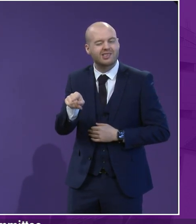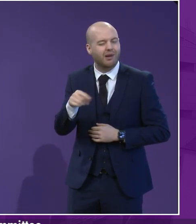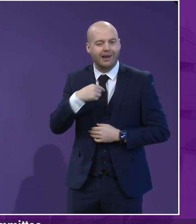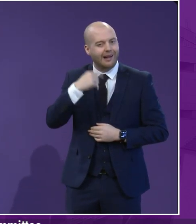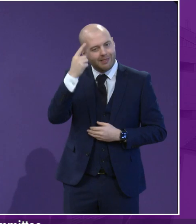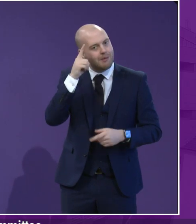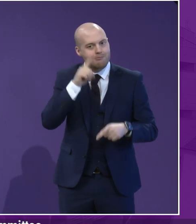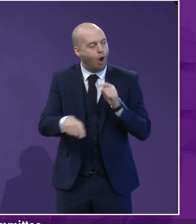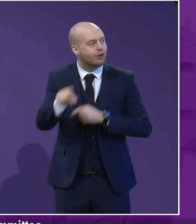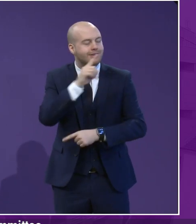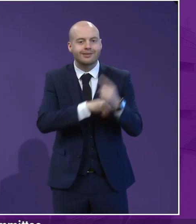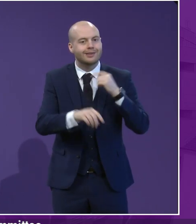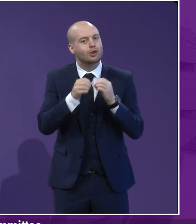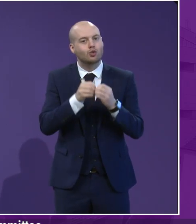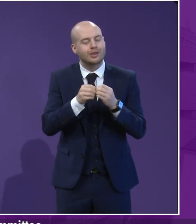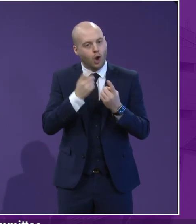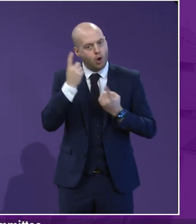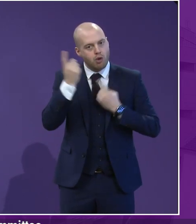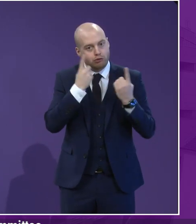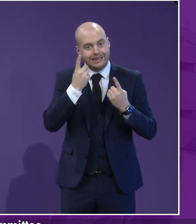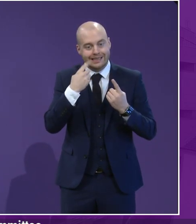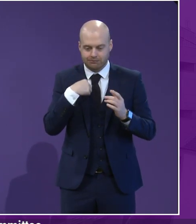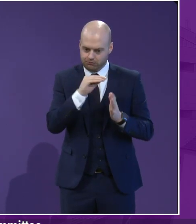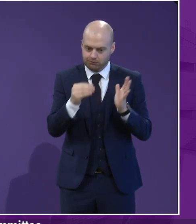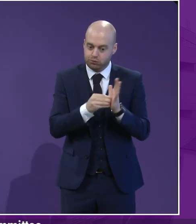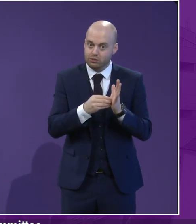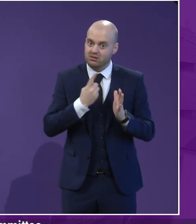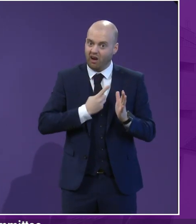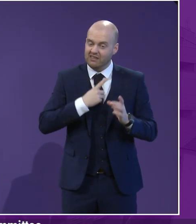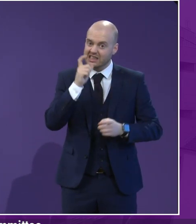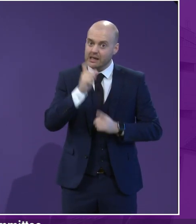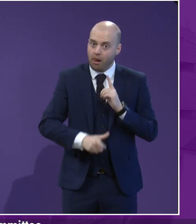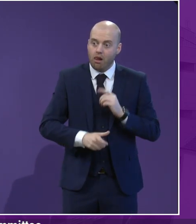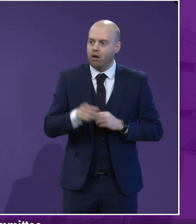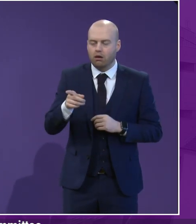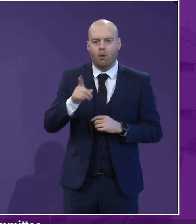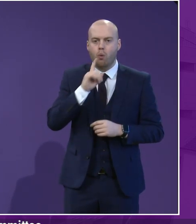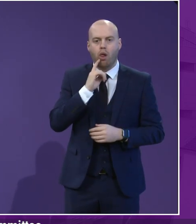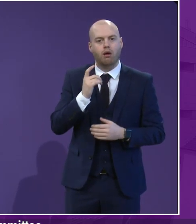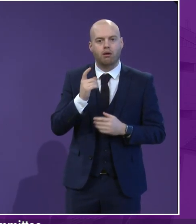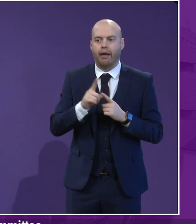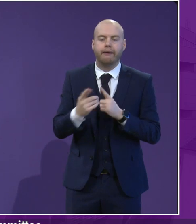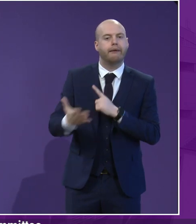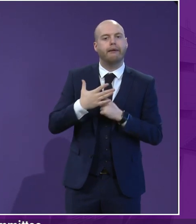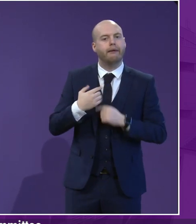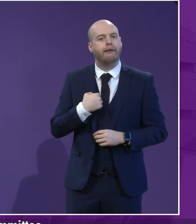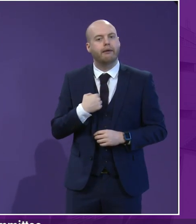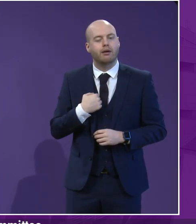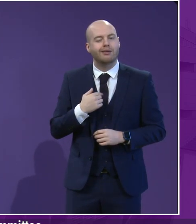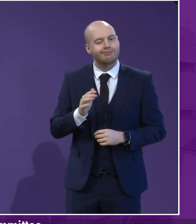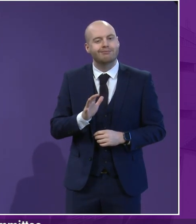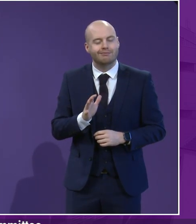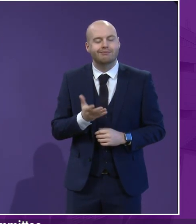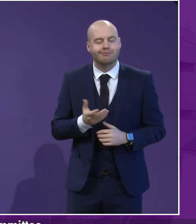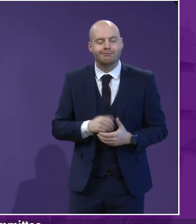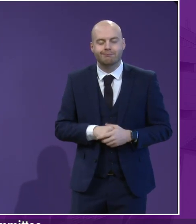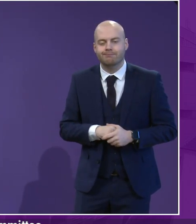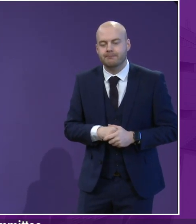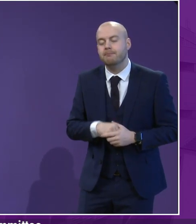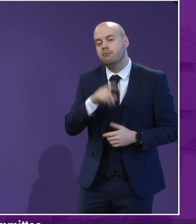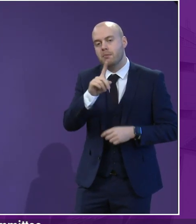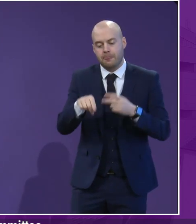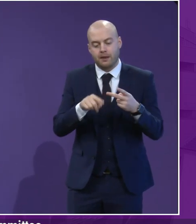detrimental in terms of the application, although it isn't, as far as the university are concerned, they'll make as many adjustments as are necessary. But students do